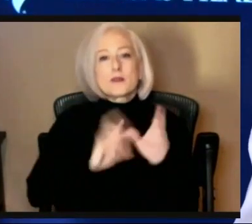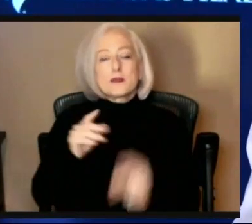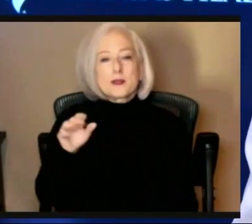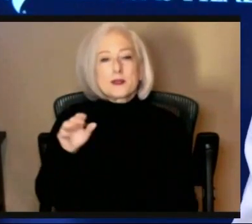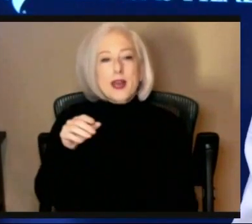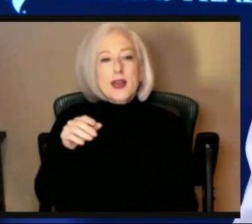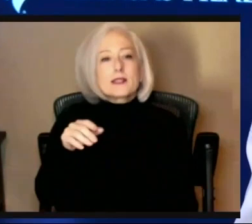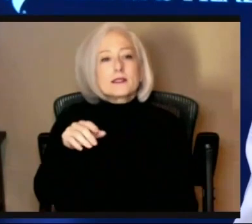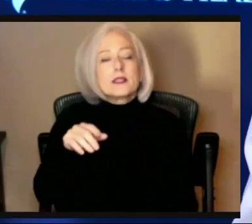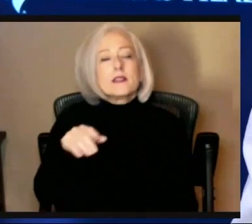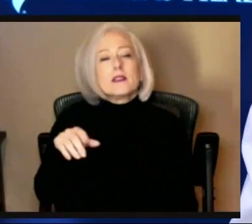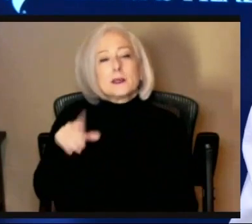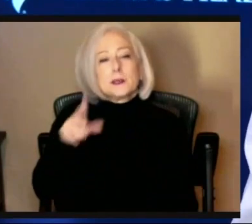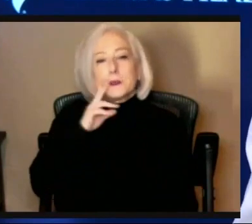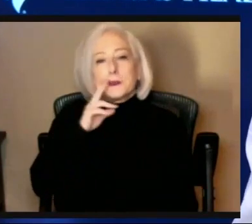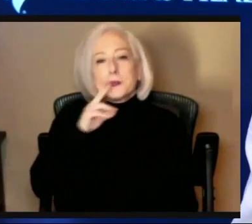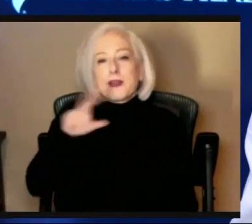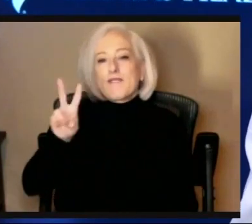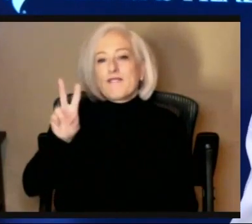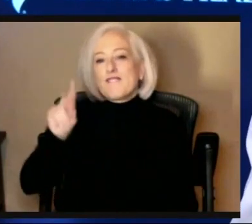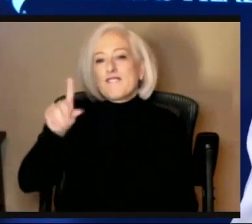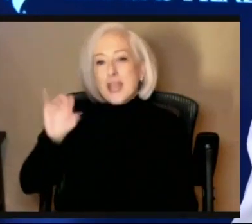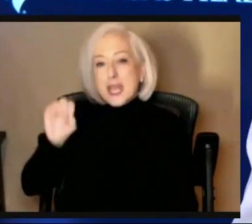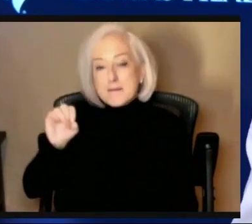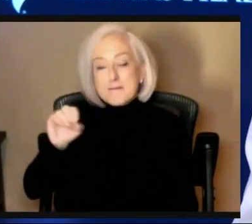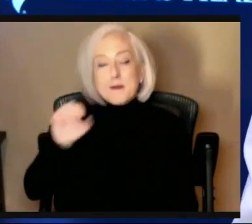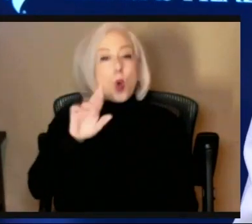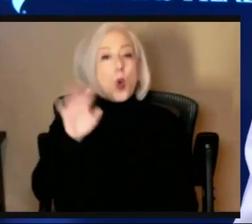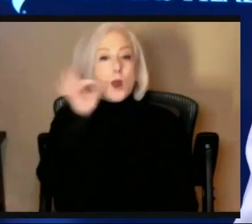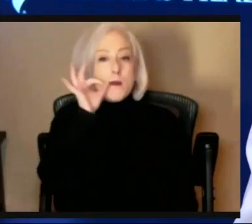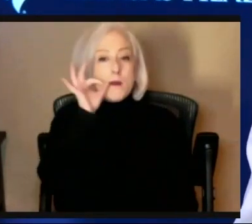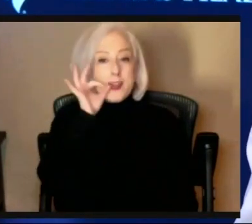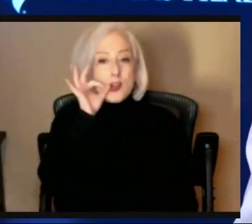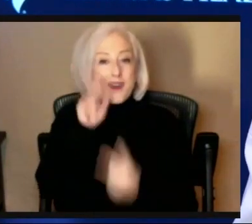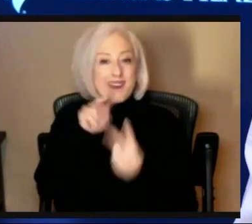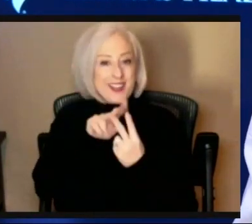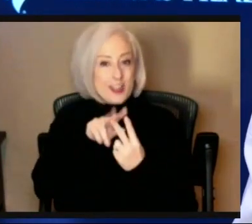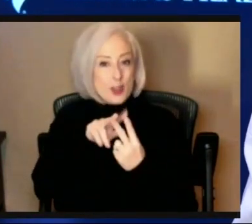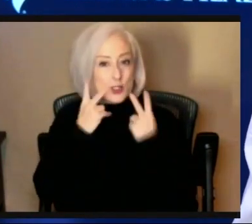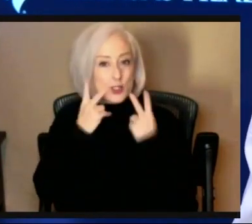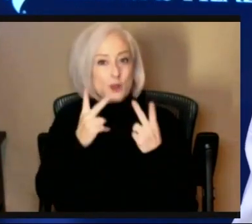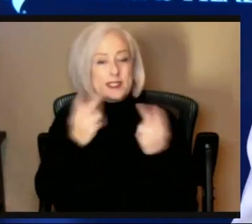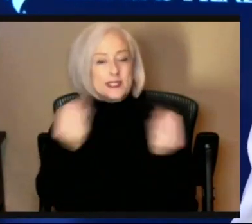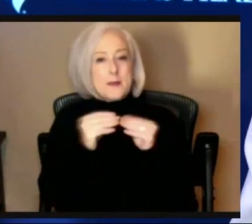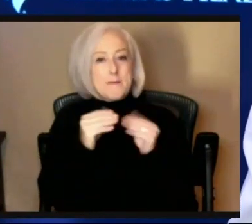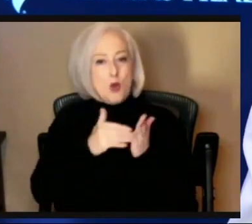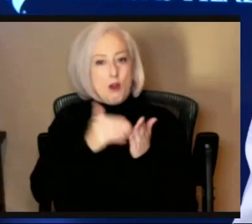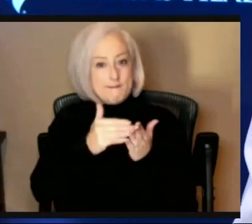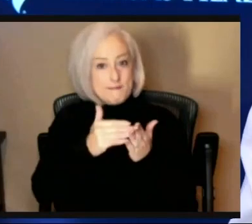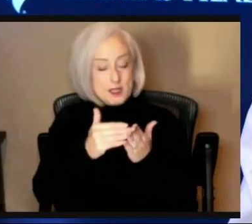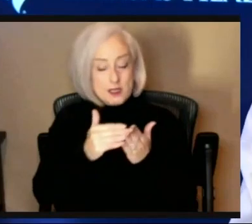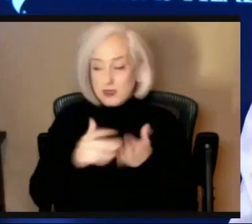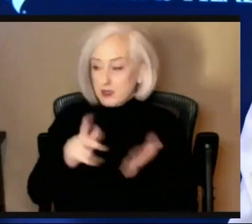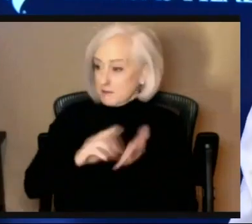do who smoke a lot of marijuana. So it's actually On the rise? Yes. So I'd say every